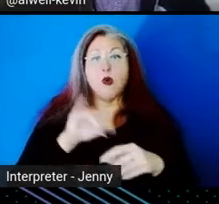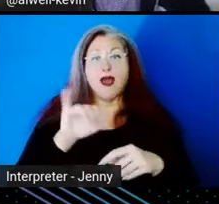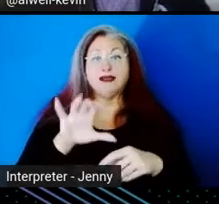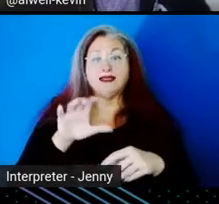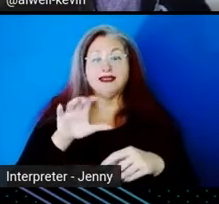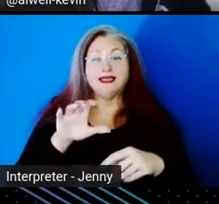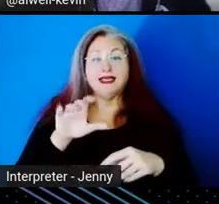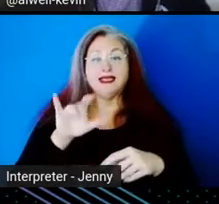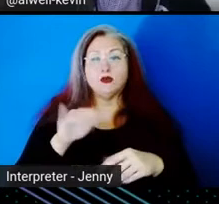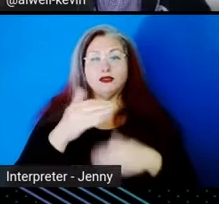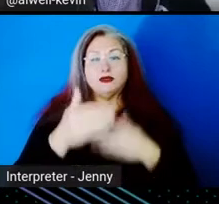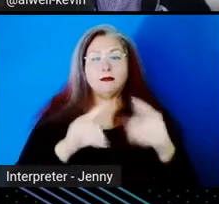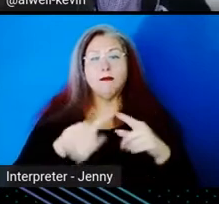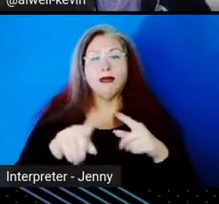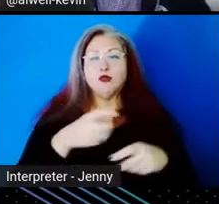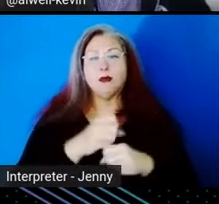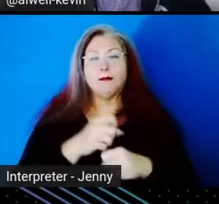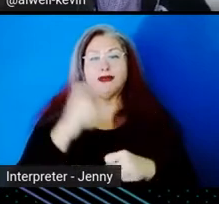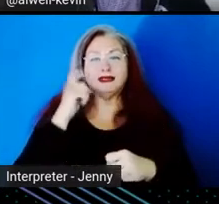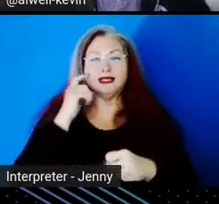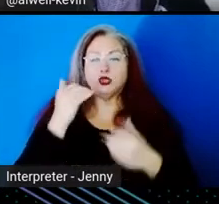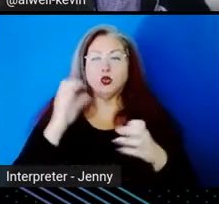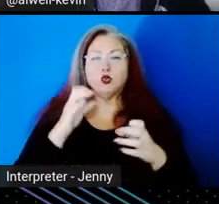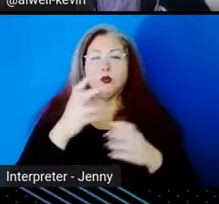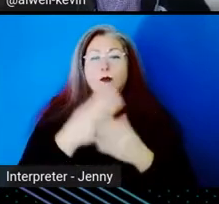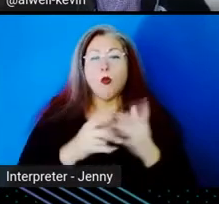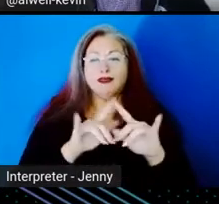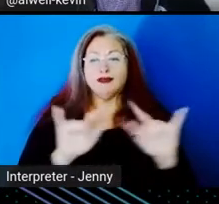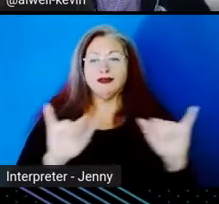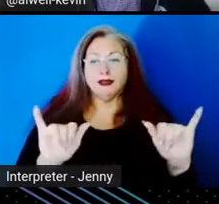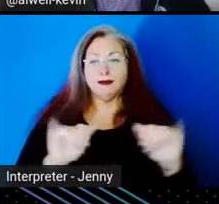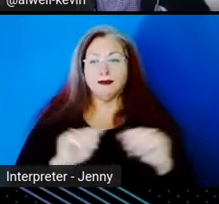enablement, but it makes sense to do both at the same time.